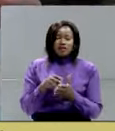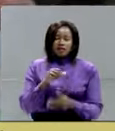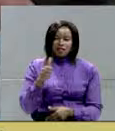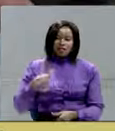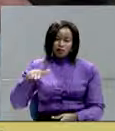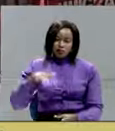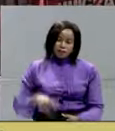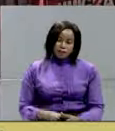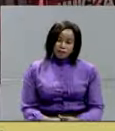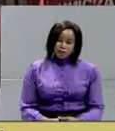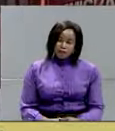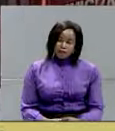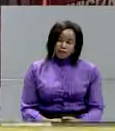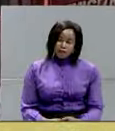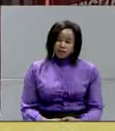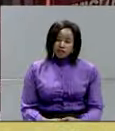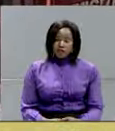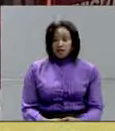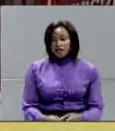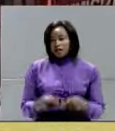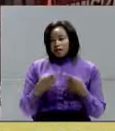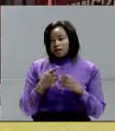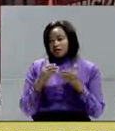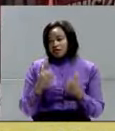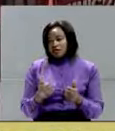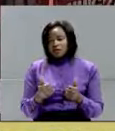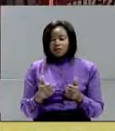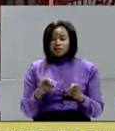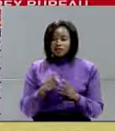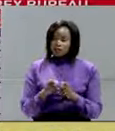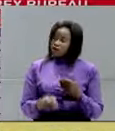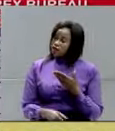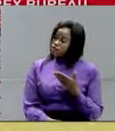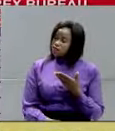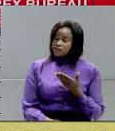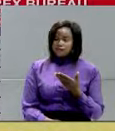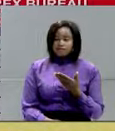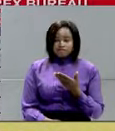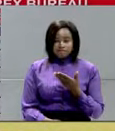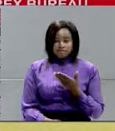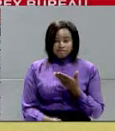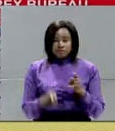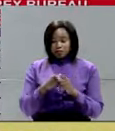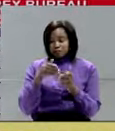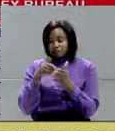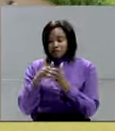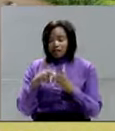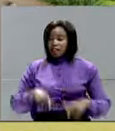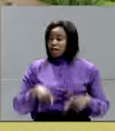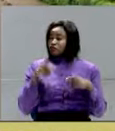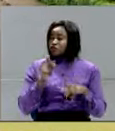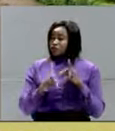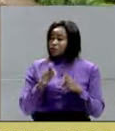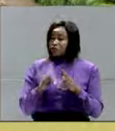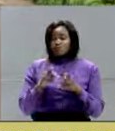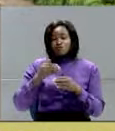too rough. However, the state-of-the-art OSBPs have in contrast affected livelihoods and is seen by the